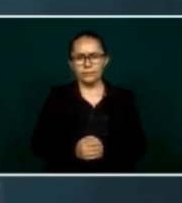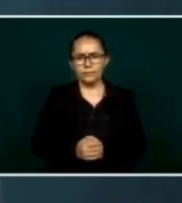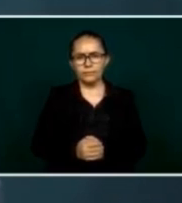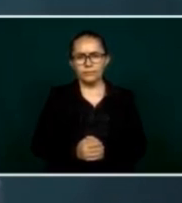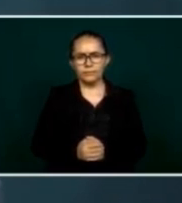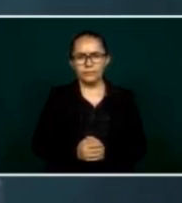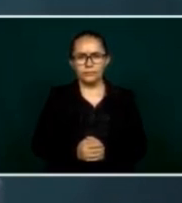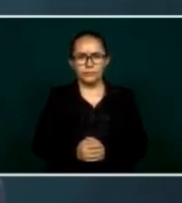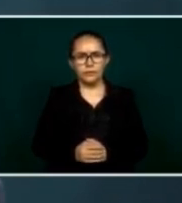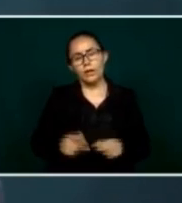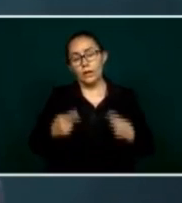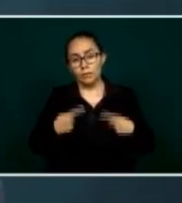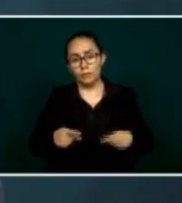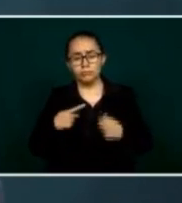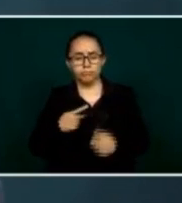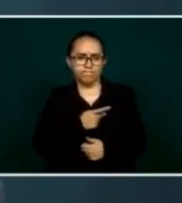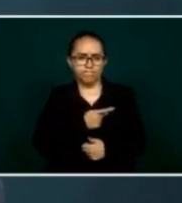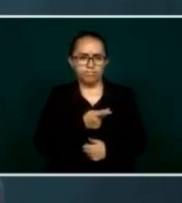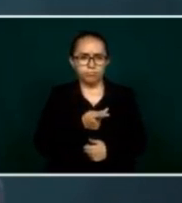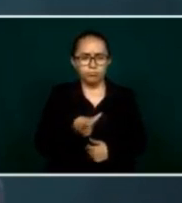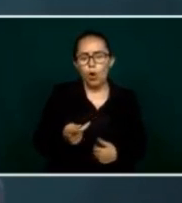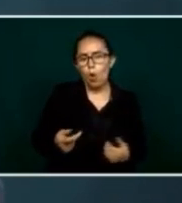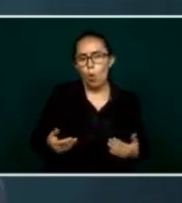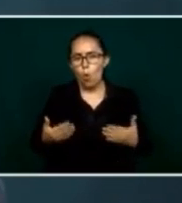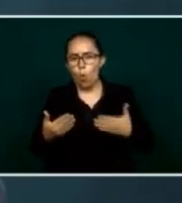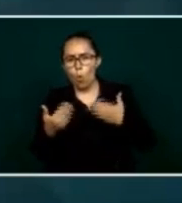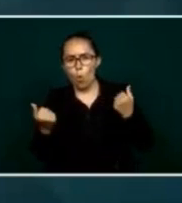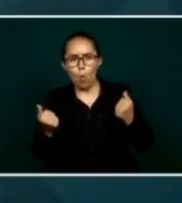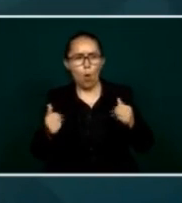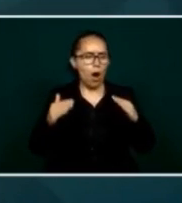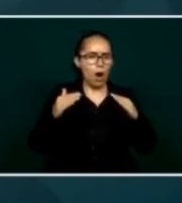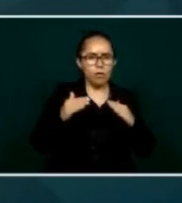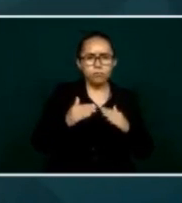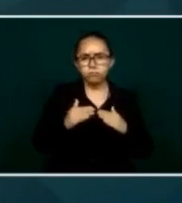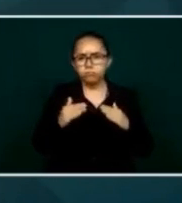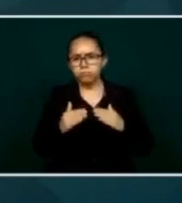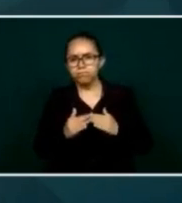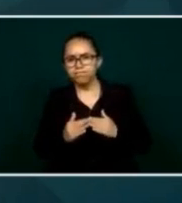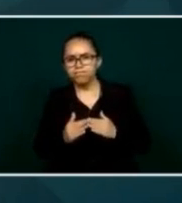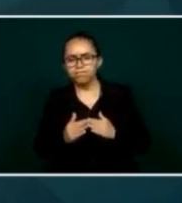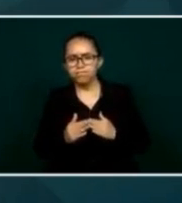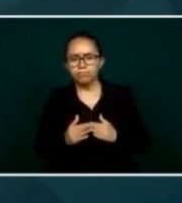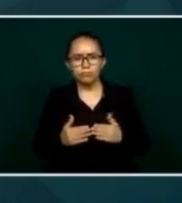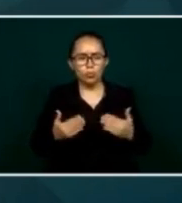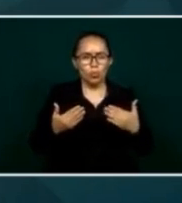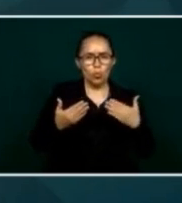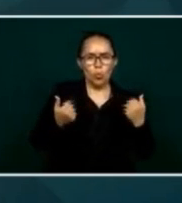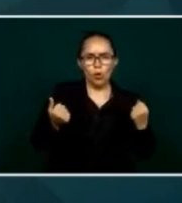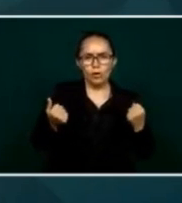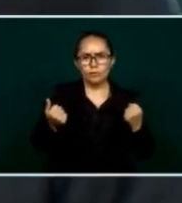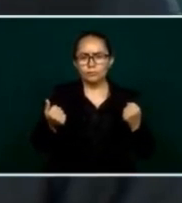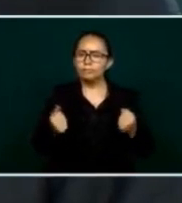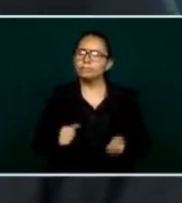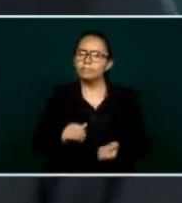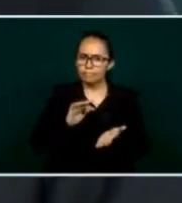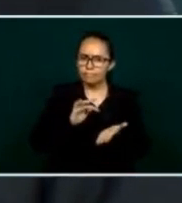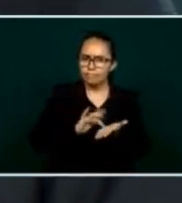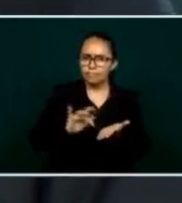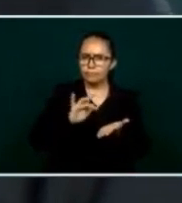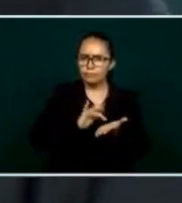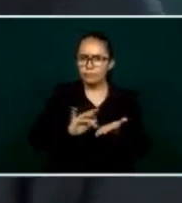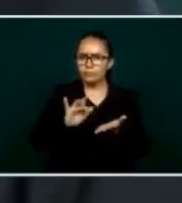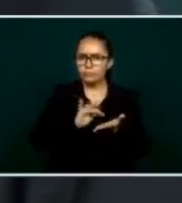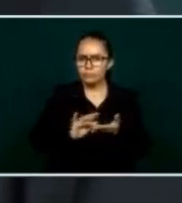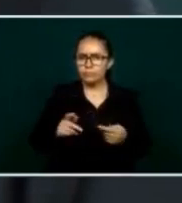to the open public, the poorest people that have nowhere to get their health care, because we want